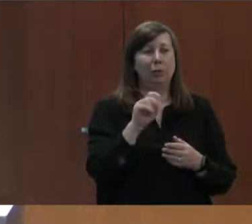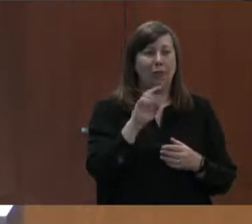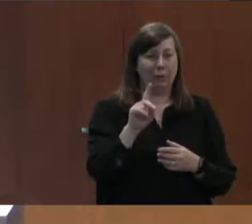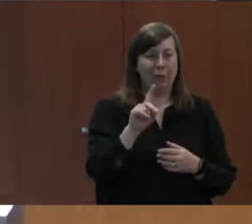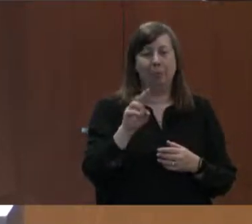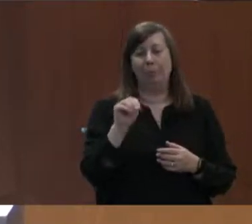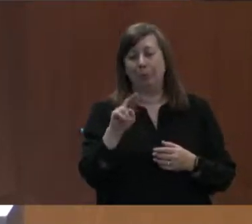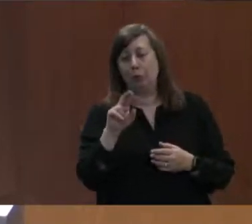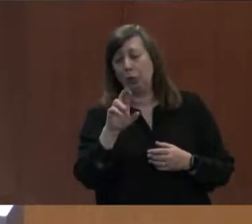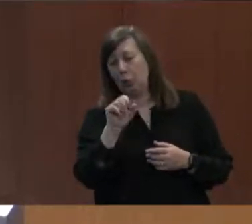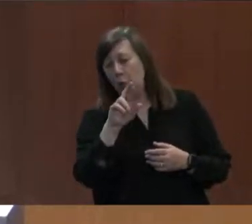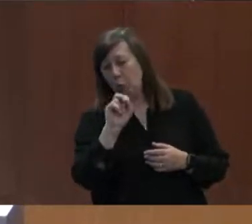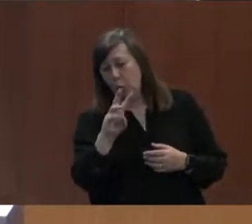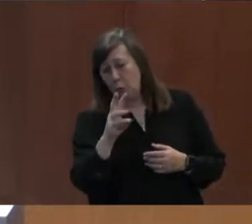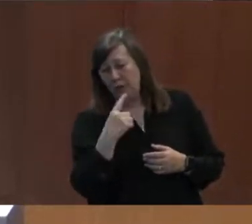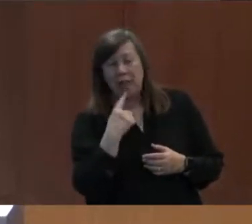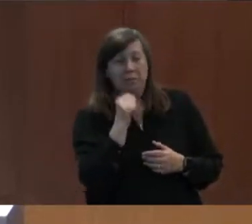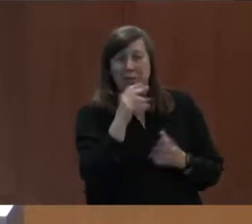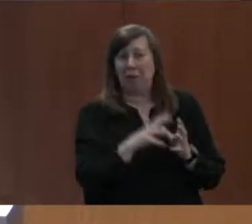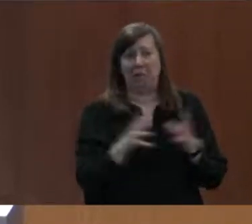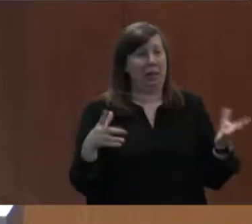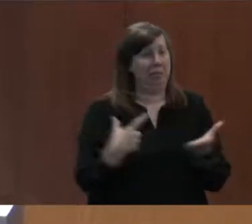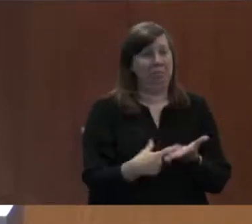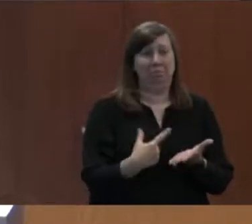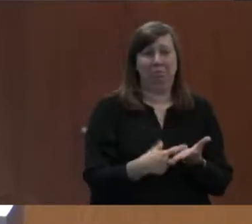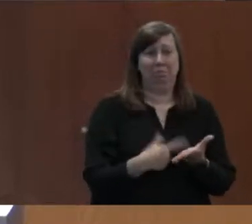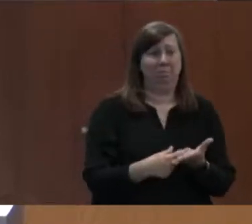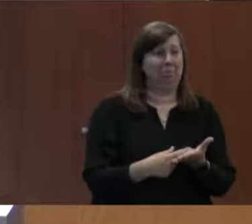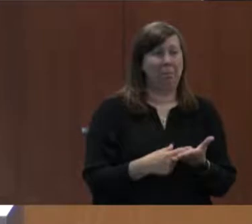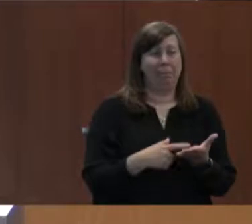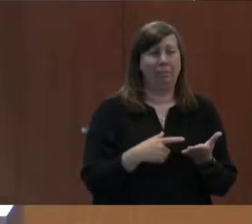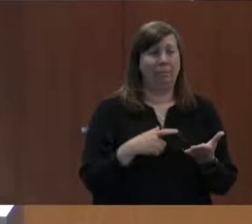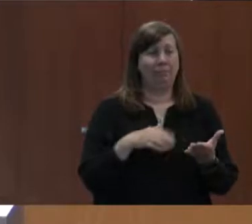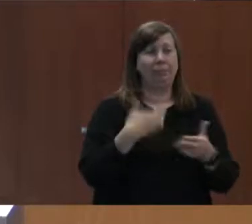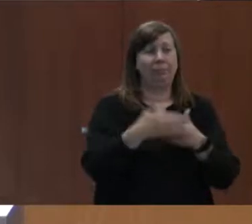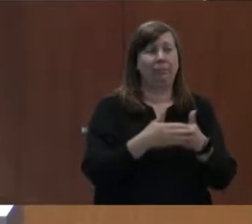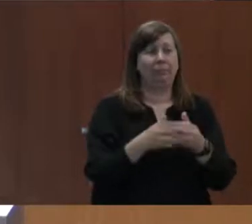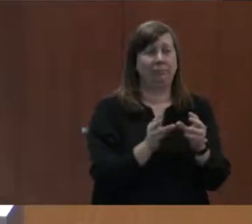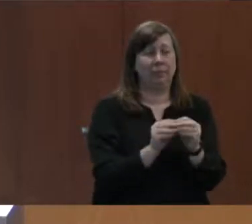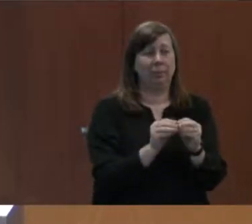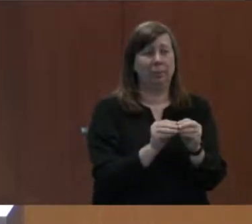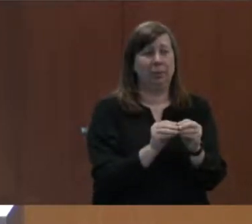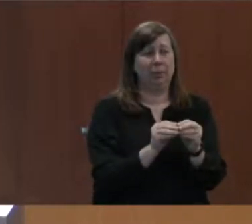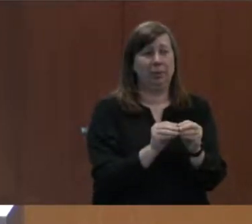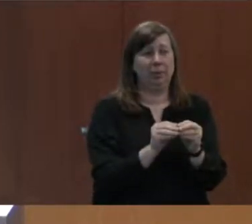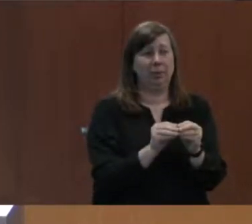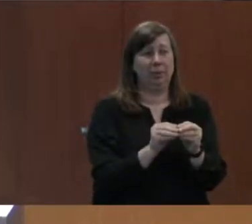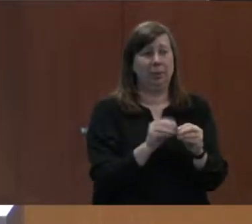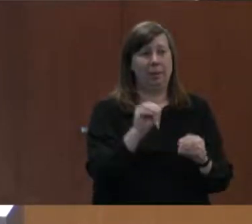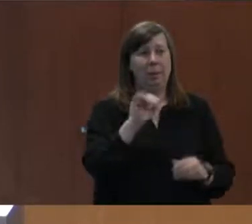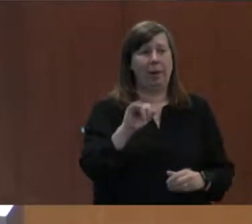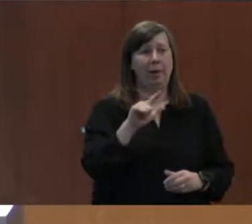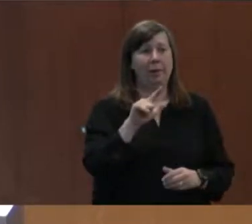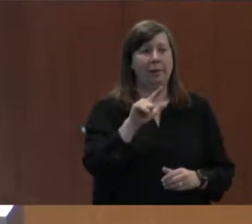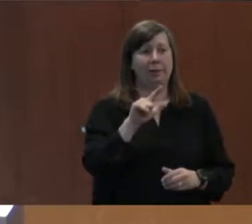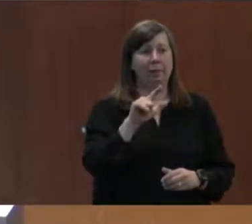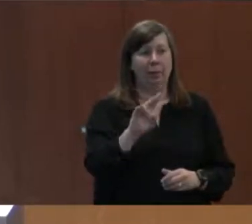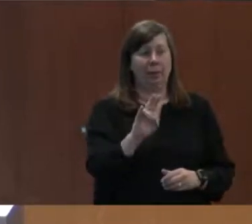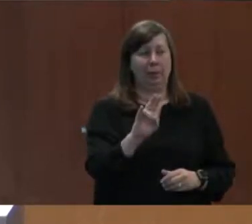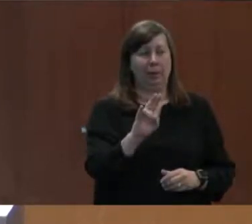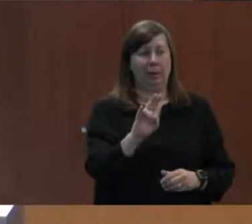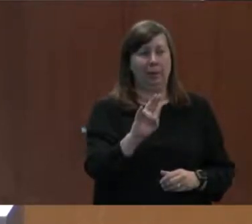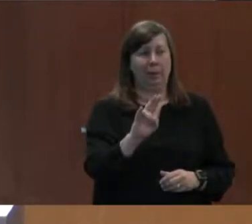Prue say, so I don't have much to say about that. Our next meeting is going to be May 27th.